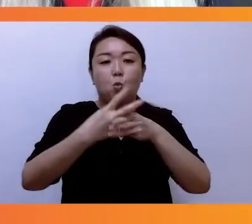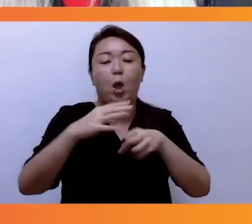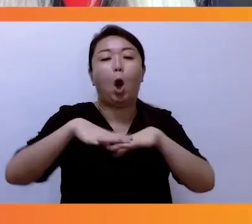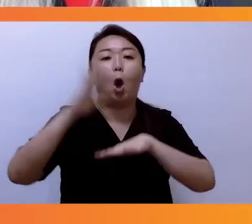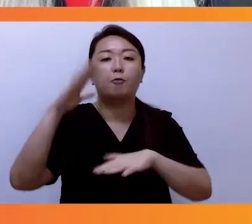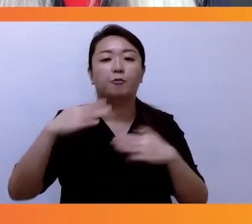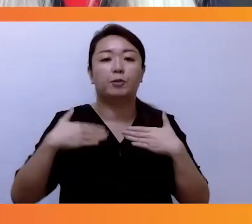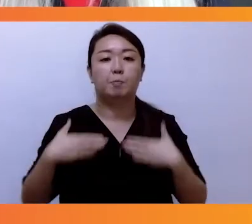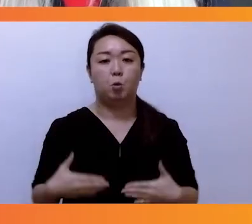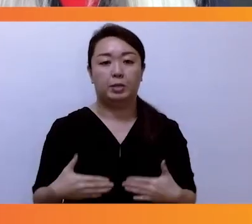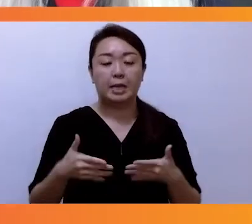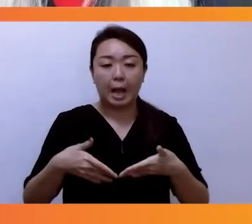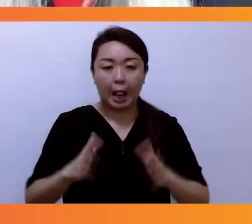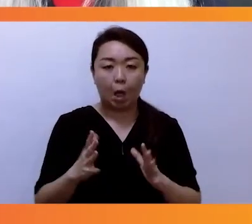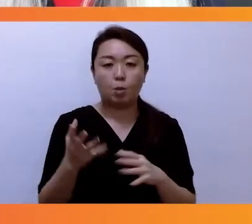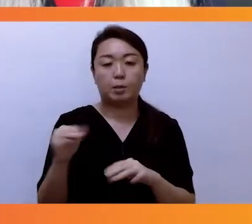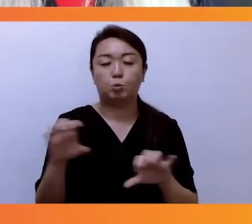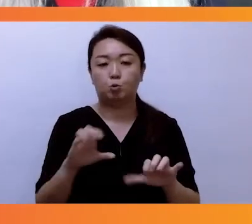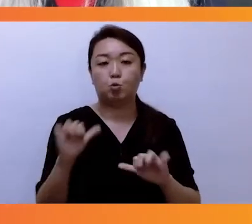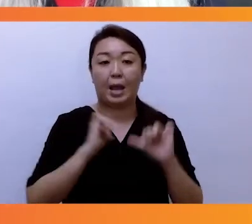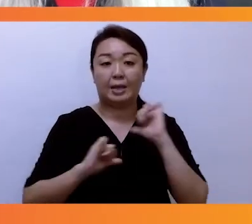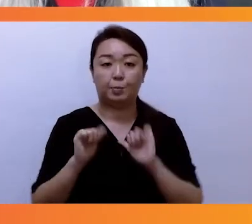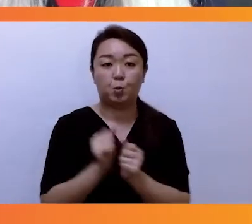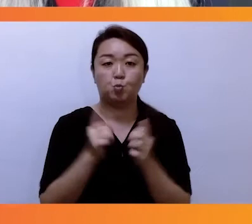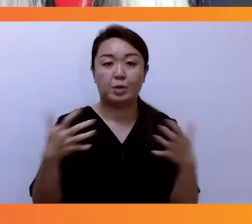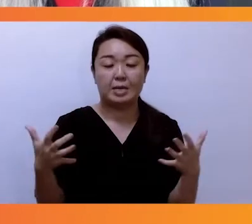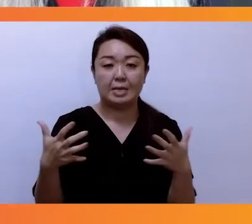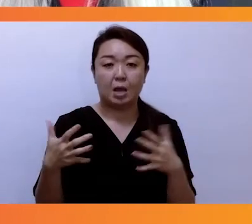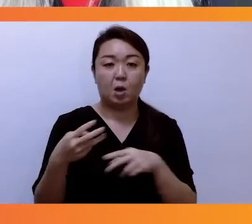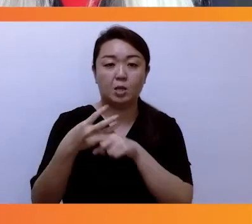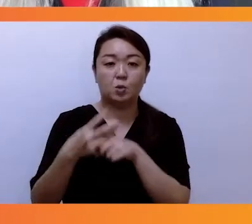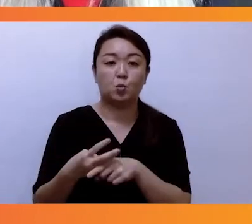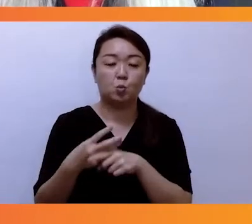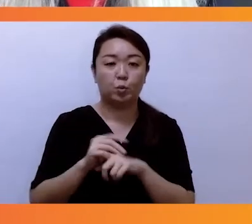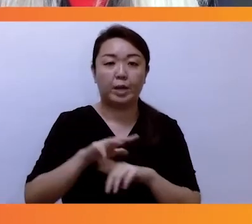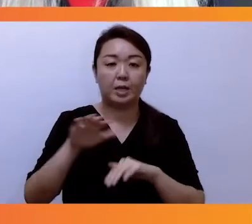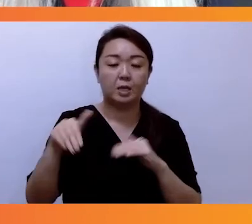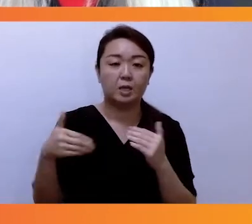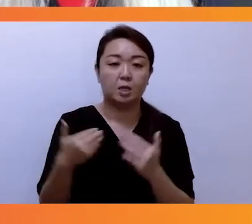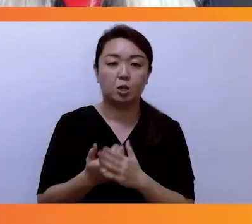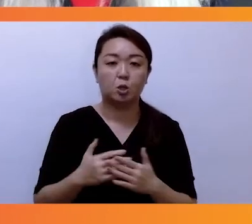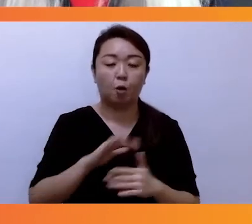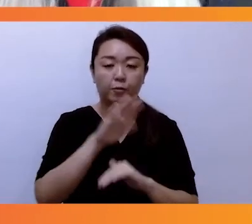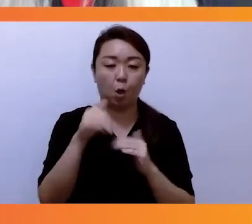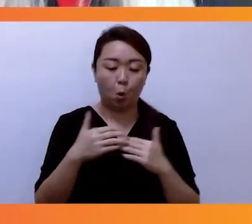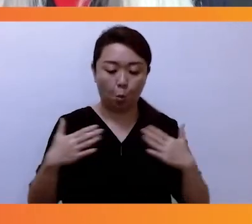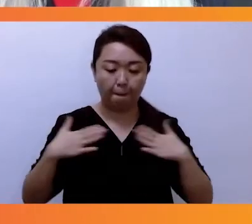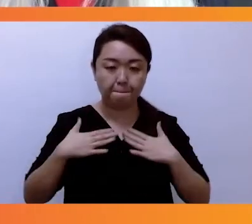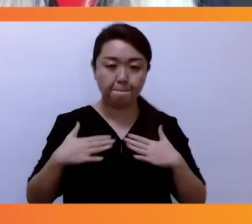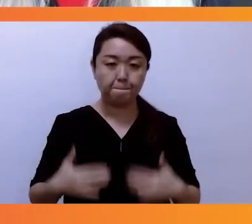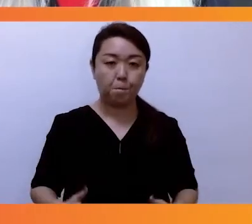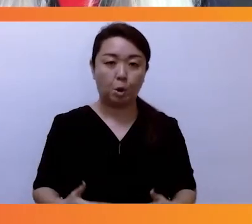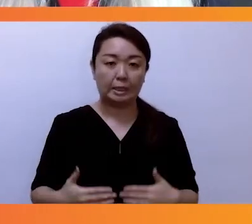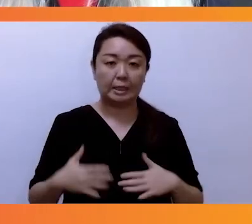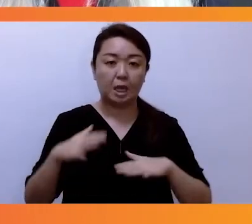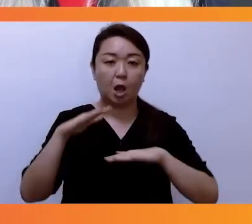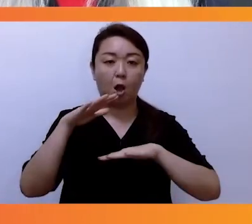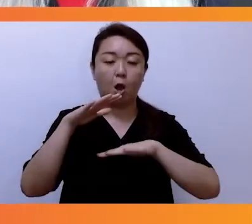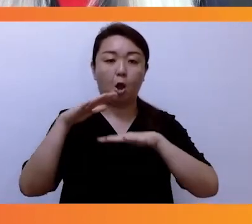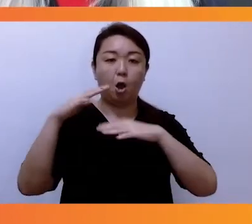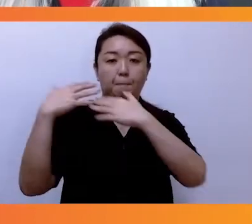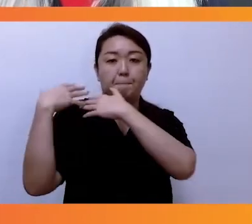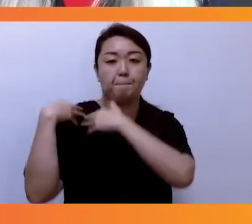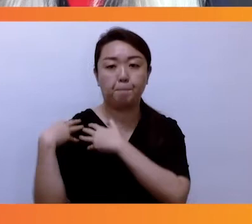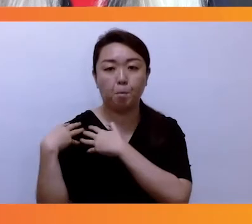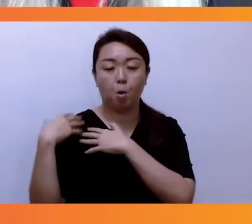body. It allows them to do activity without the weight of their entire